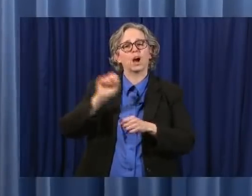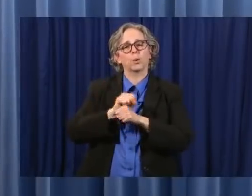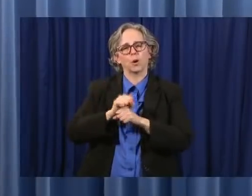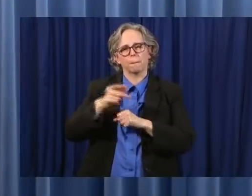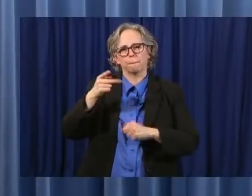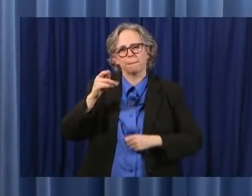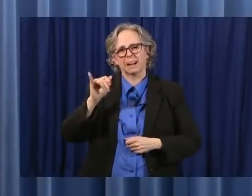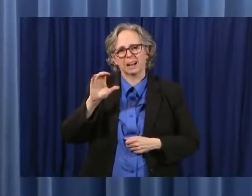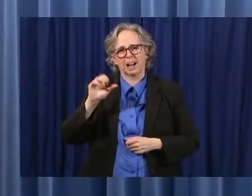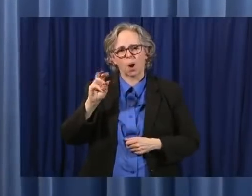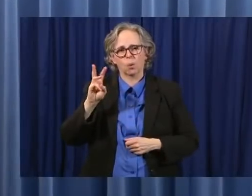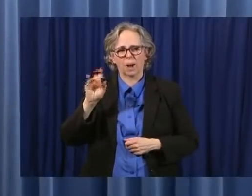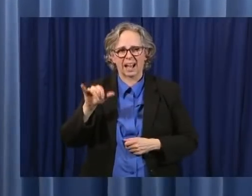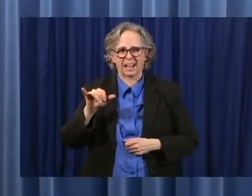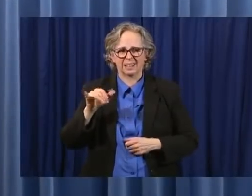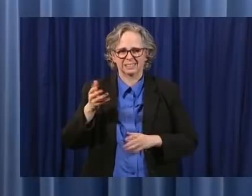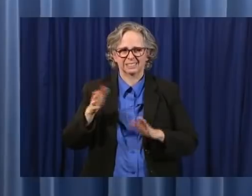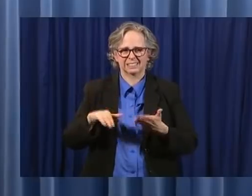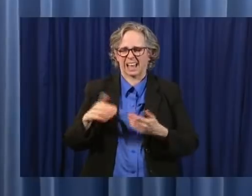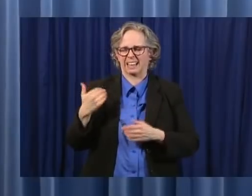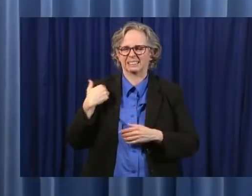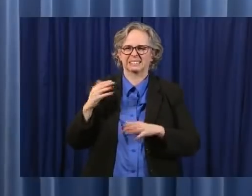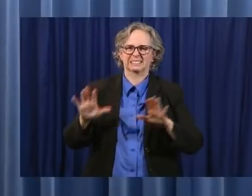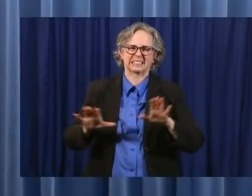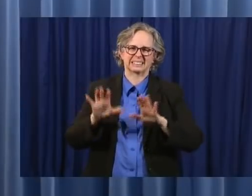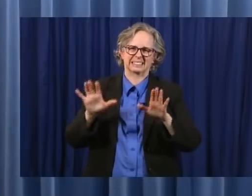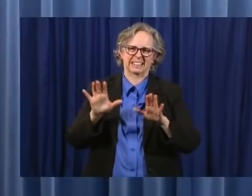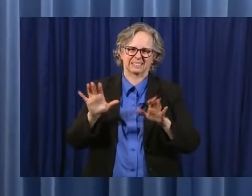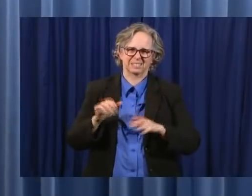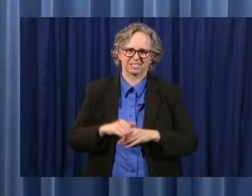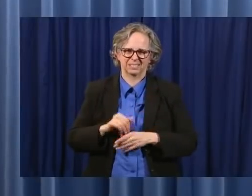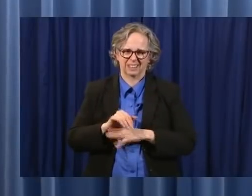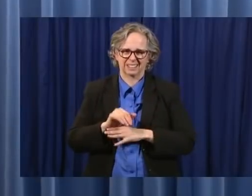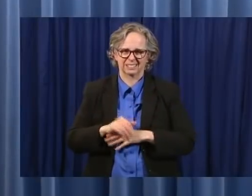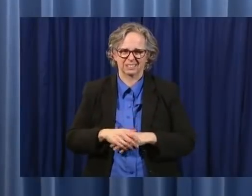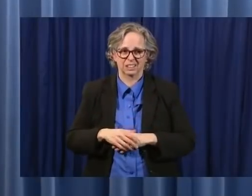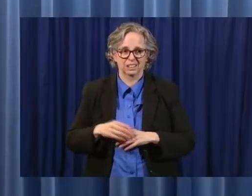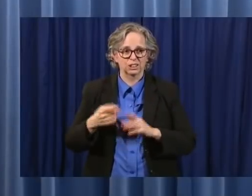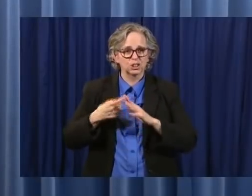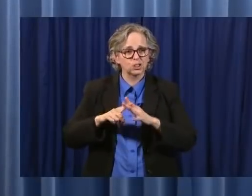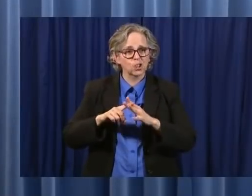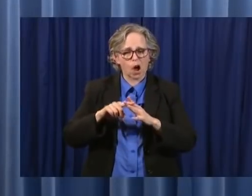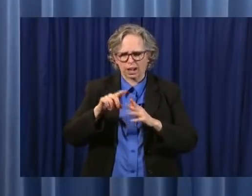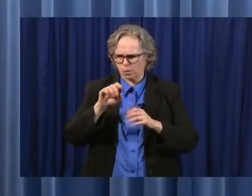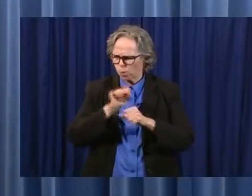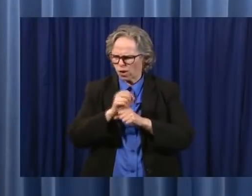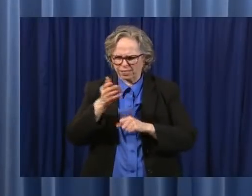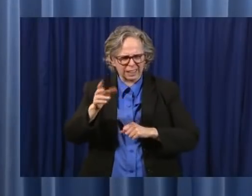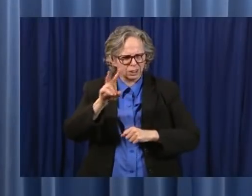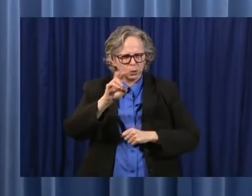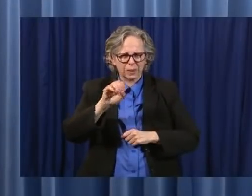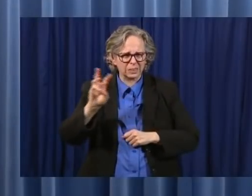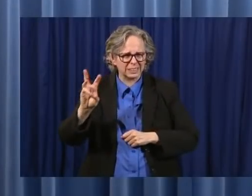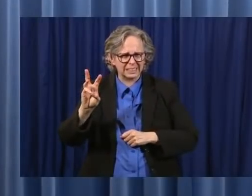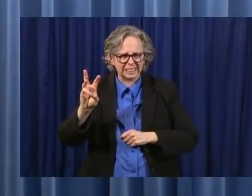last Sunday night. She began working there in 2006, first as a health information